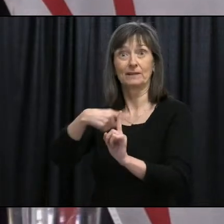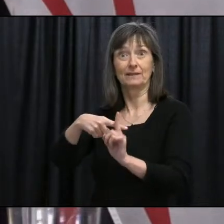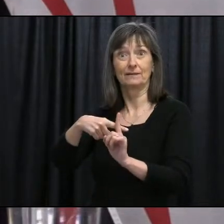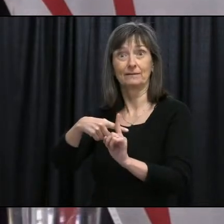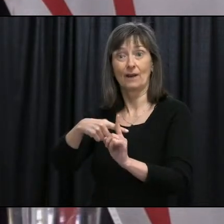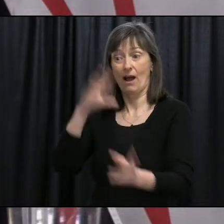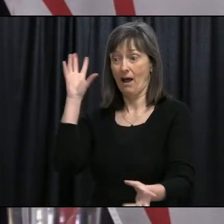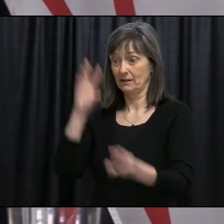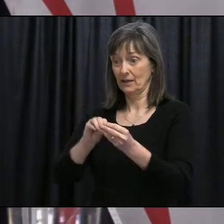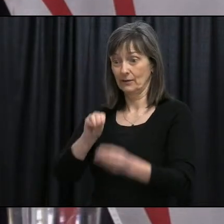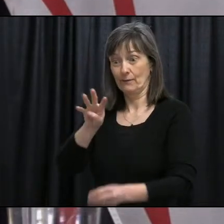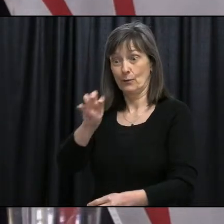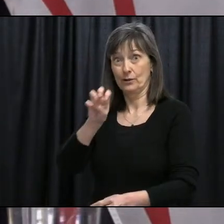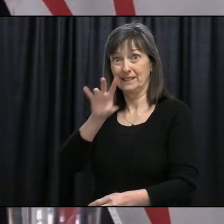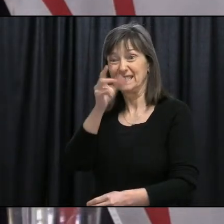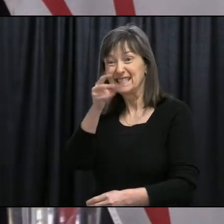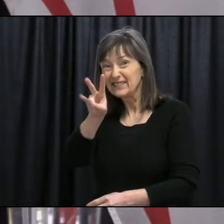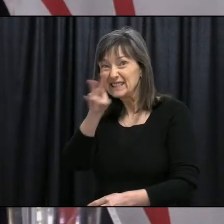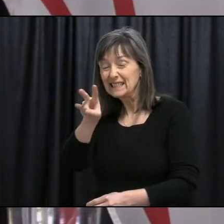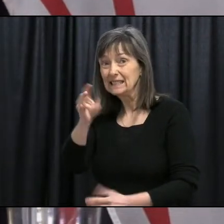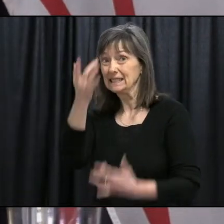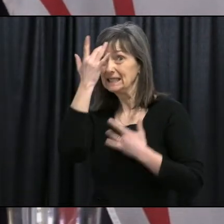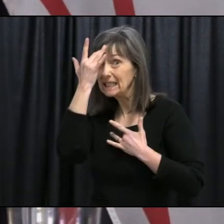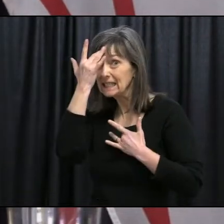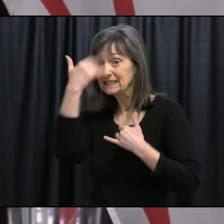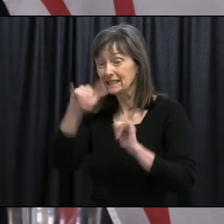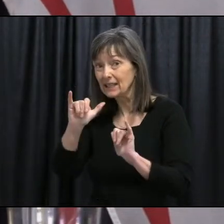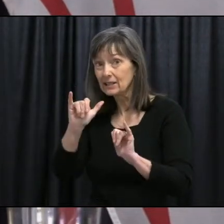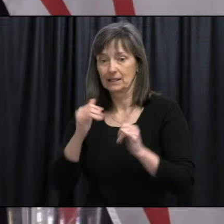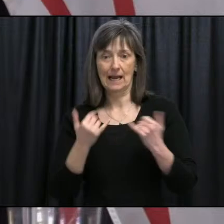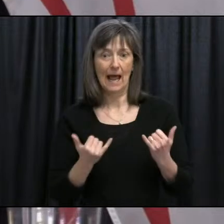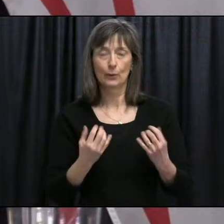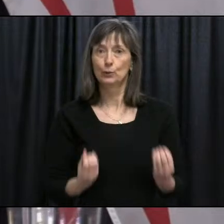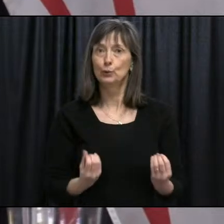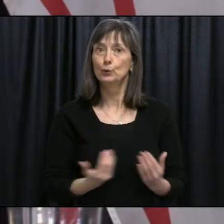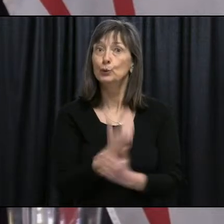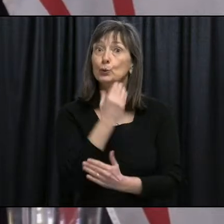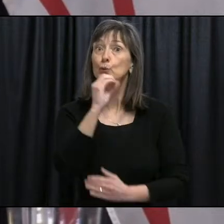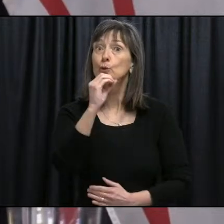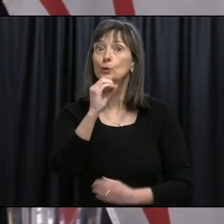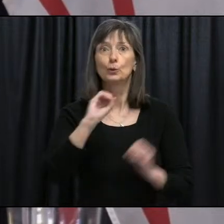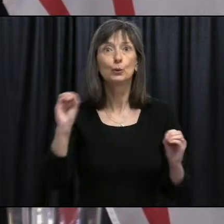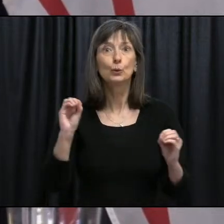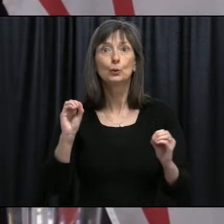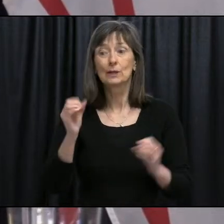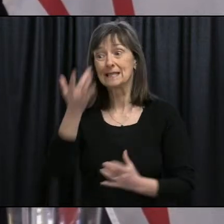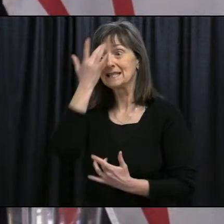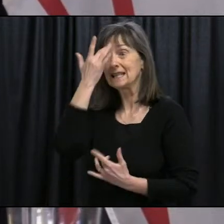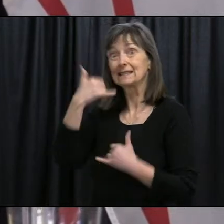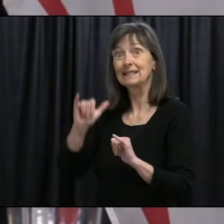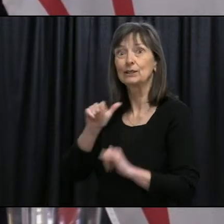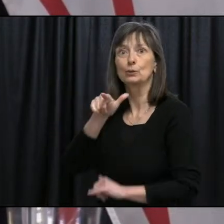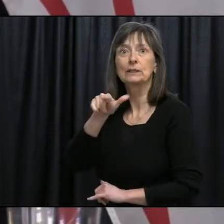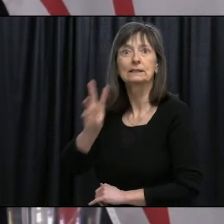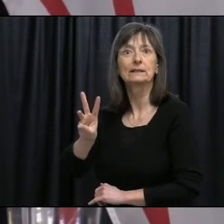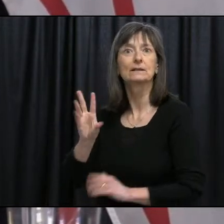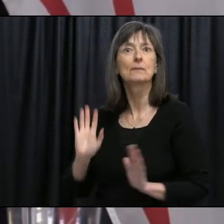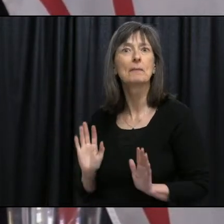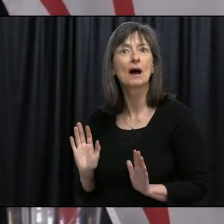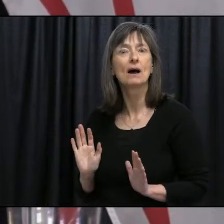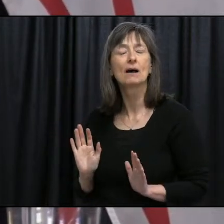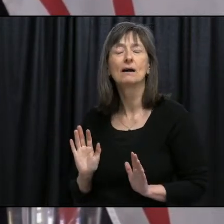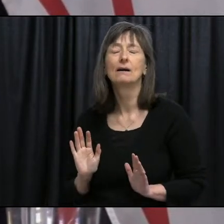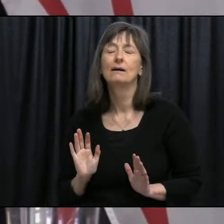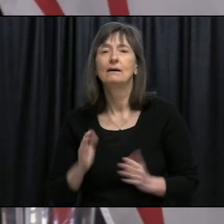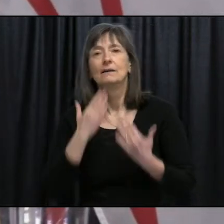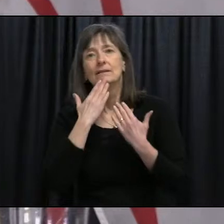total of 417 active. Today, we have no new cases with only 26 active. It's a real testament to all of you for your